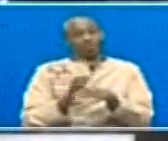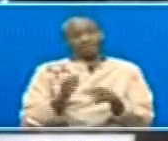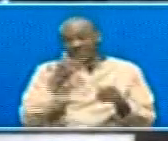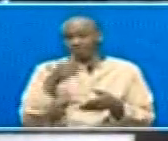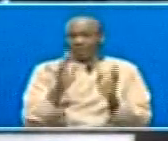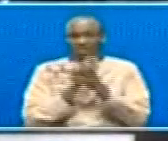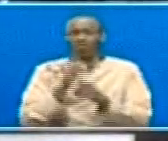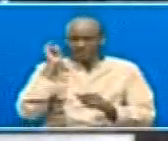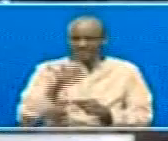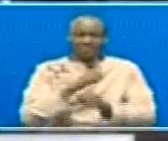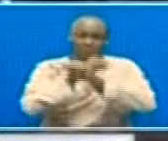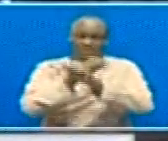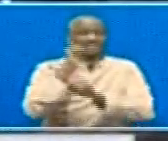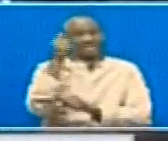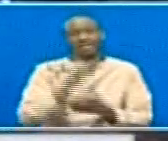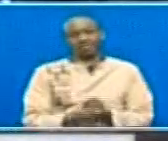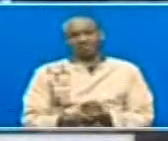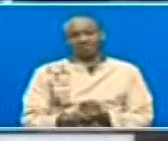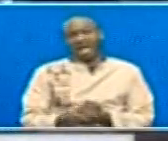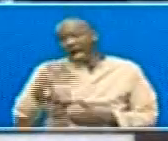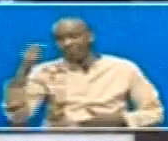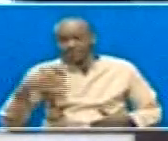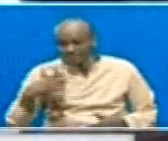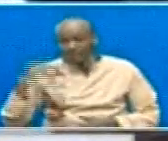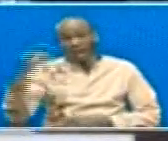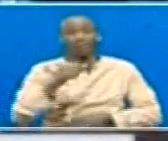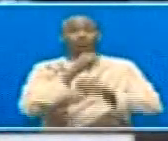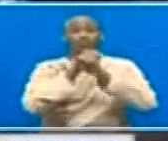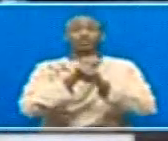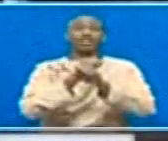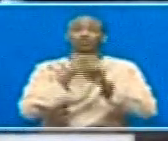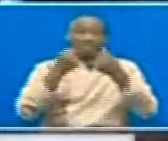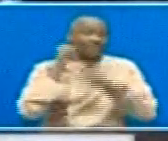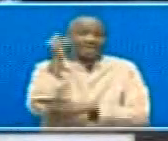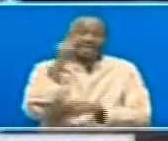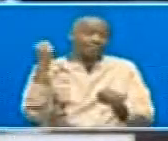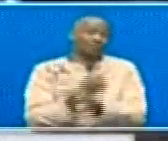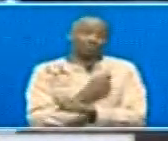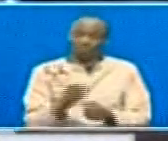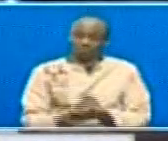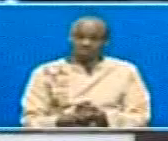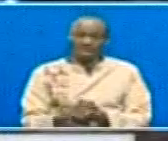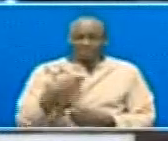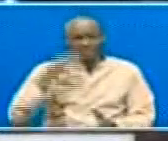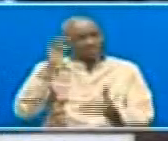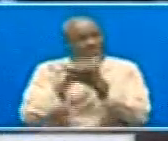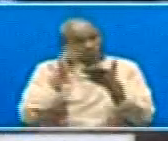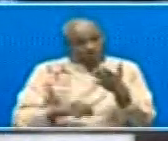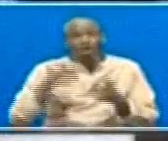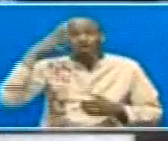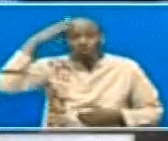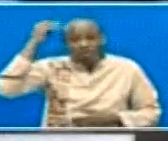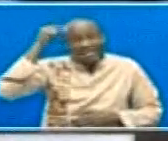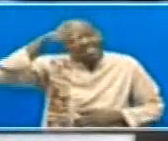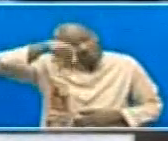Lazima tunusuru nchi yetu. Hakuna wengine watatusaidia kuinusuru vile mimi naamini wa Somali peke